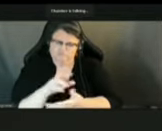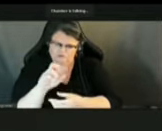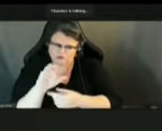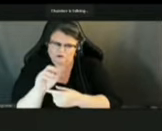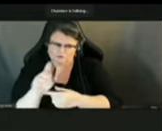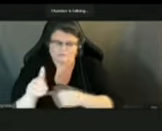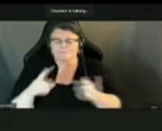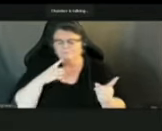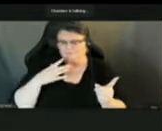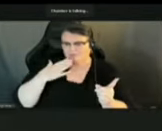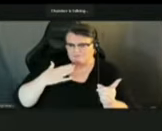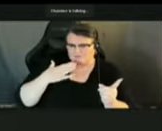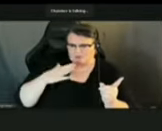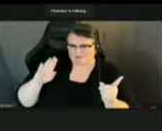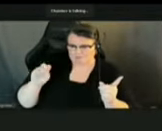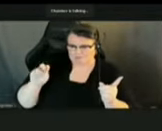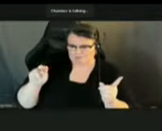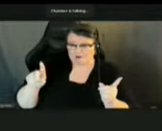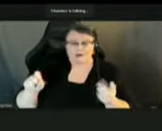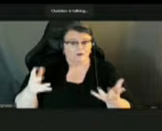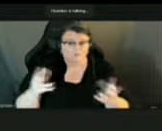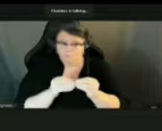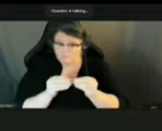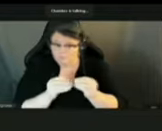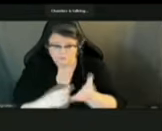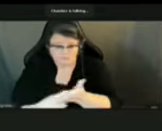Mm-hmm. If there's no further discussion, the vote is on PR